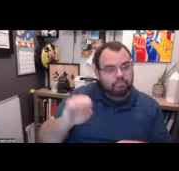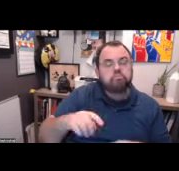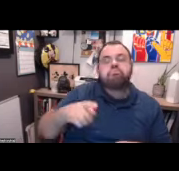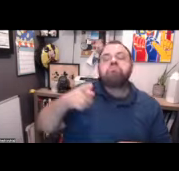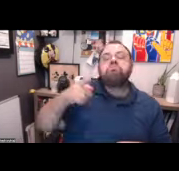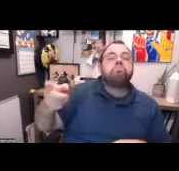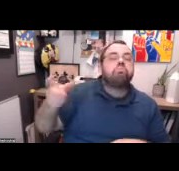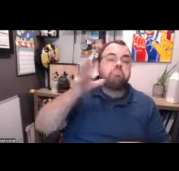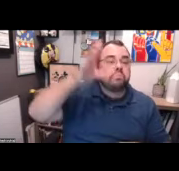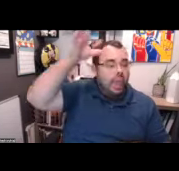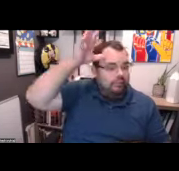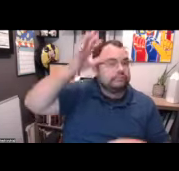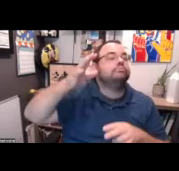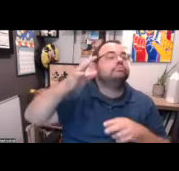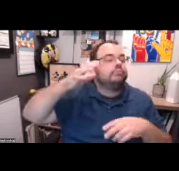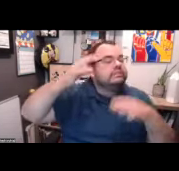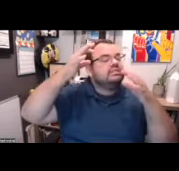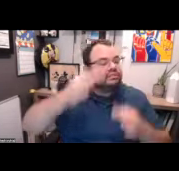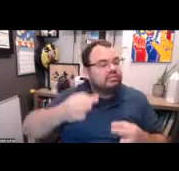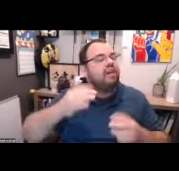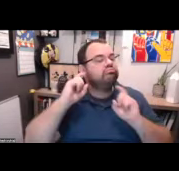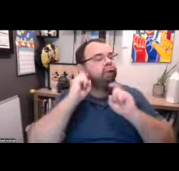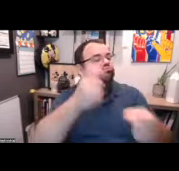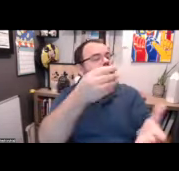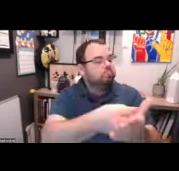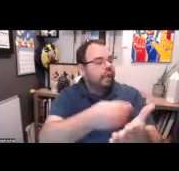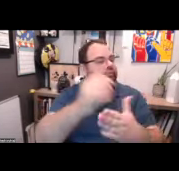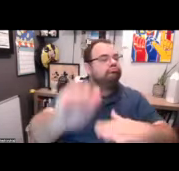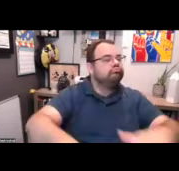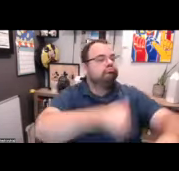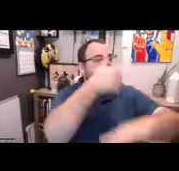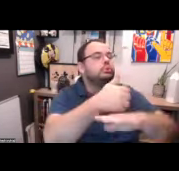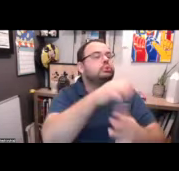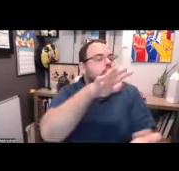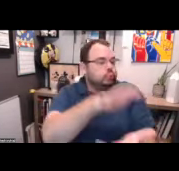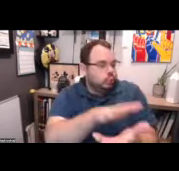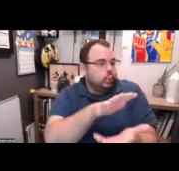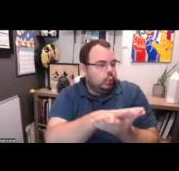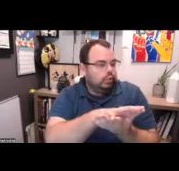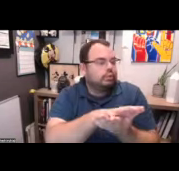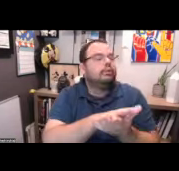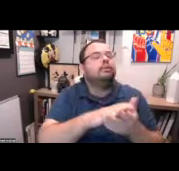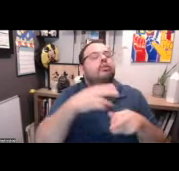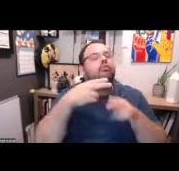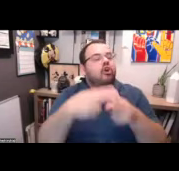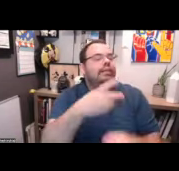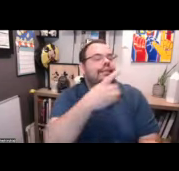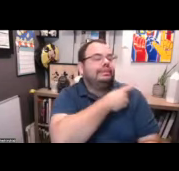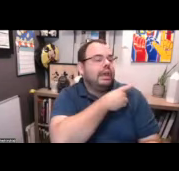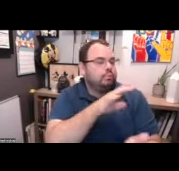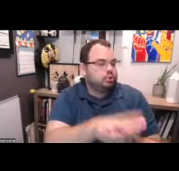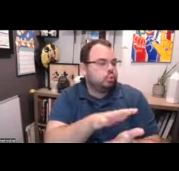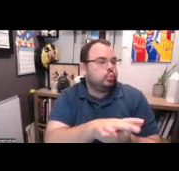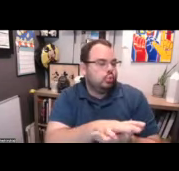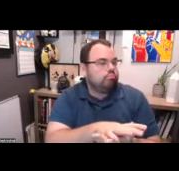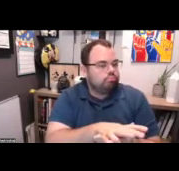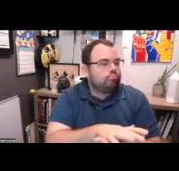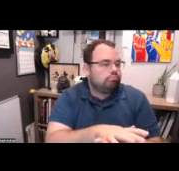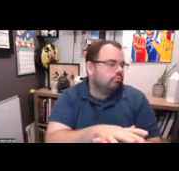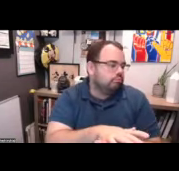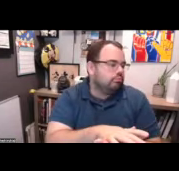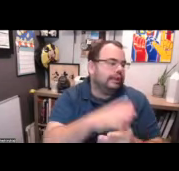to do a school based on her, and her name is Debbie. Her parents gave and donated lots of funds to the school,